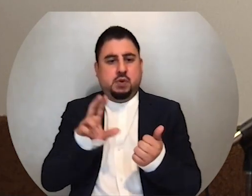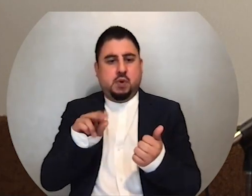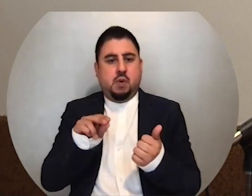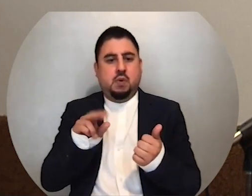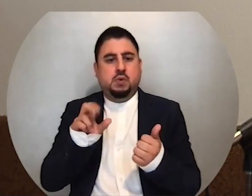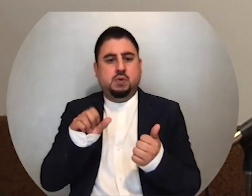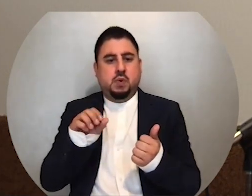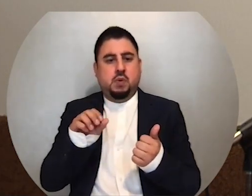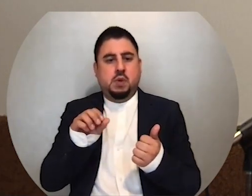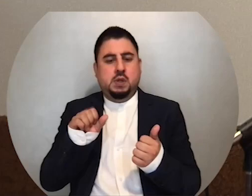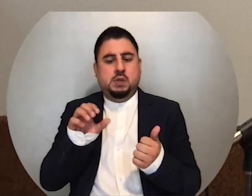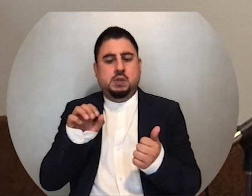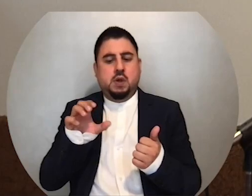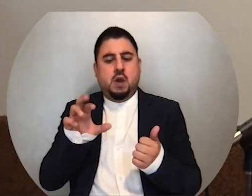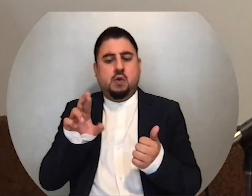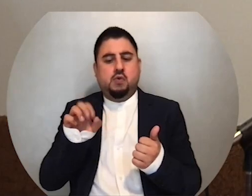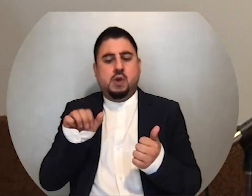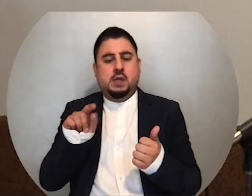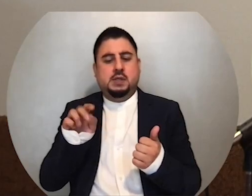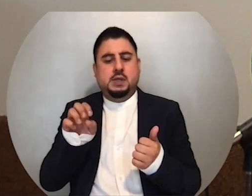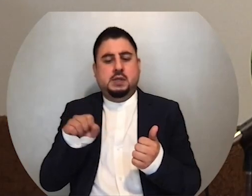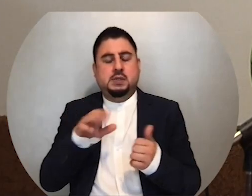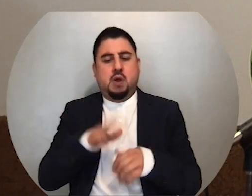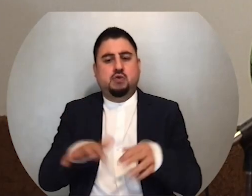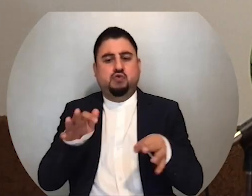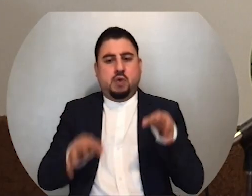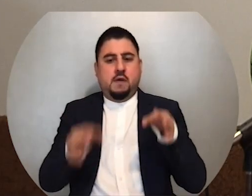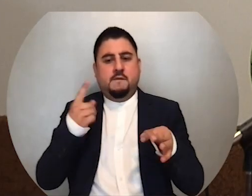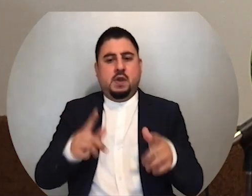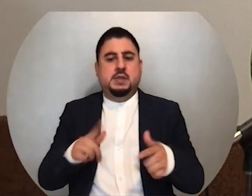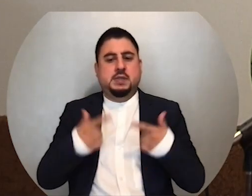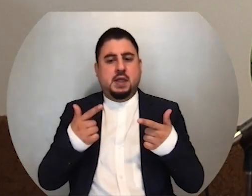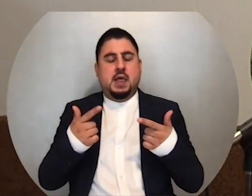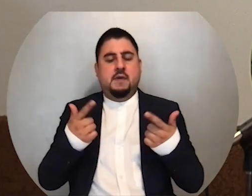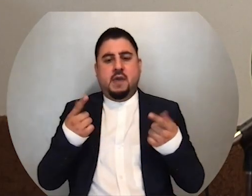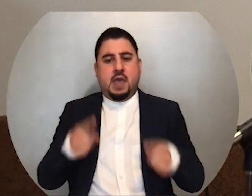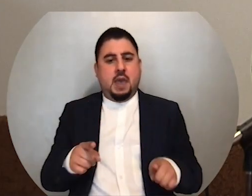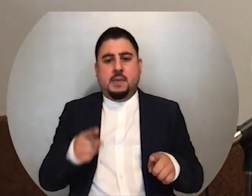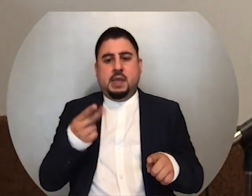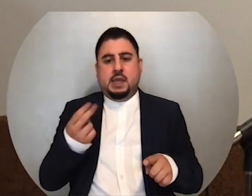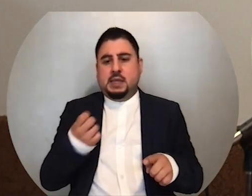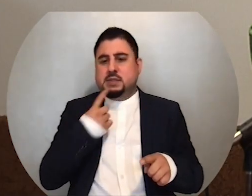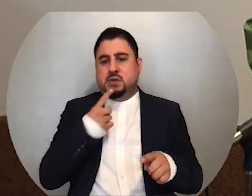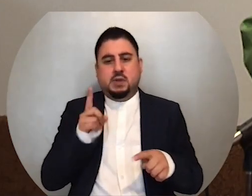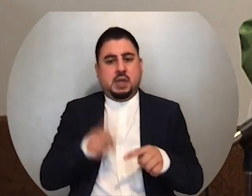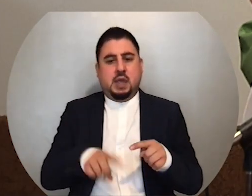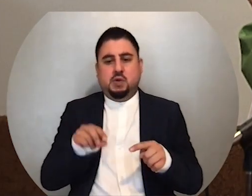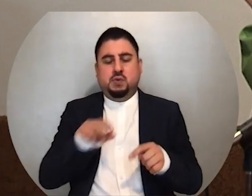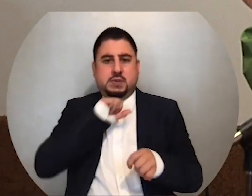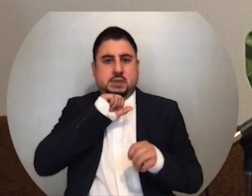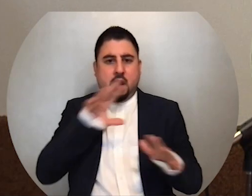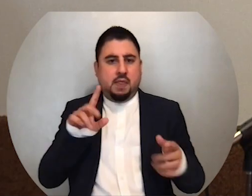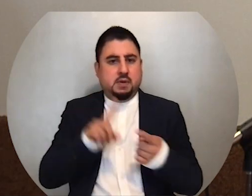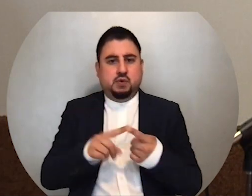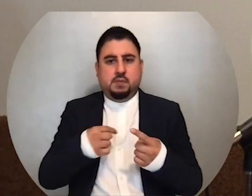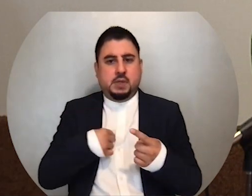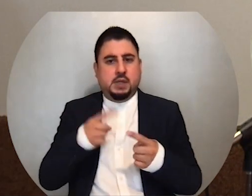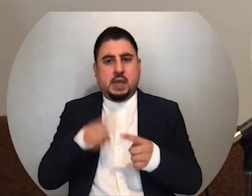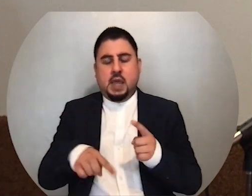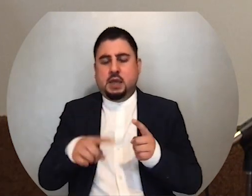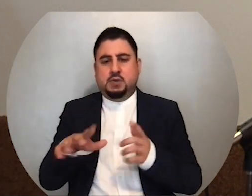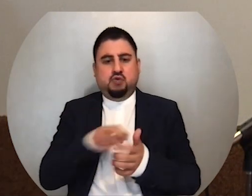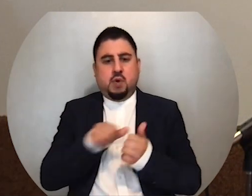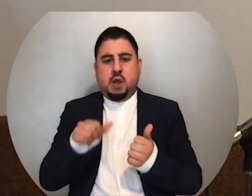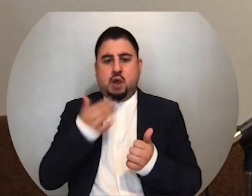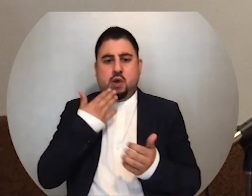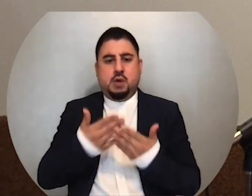know, Socrates, when he was on trial for his life, he says, you can do nothing to me. No, you can do nothing to a